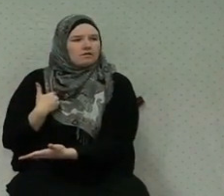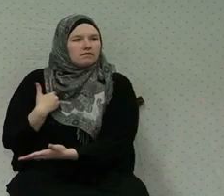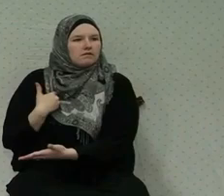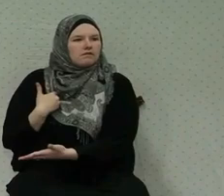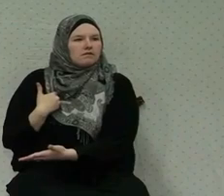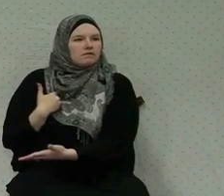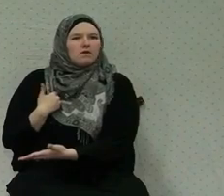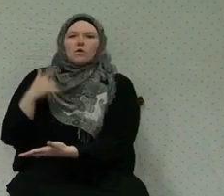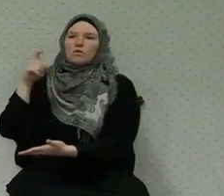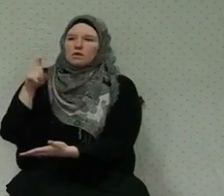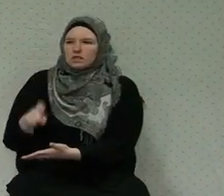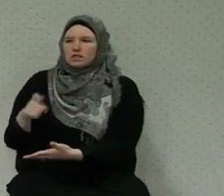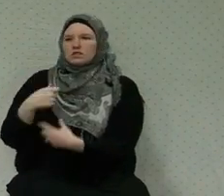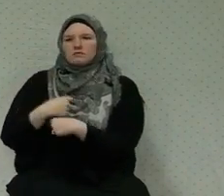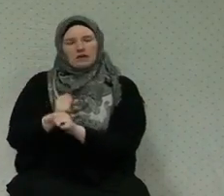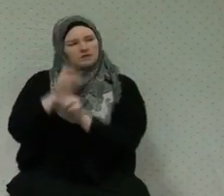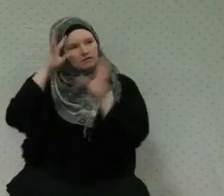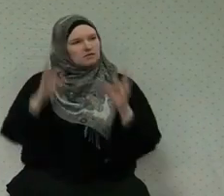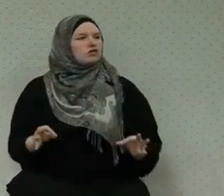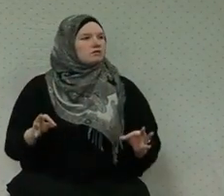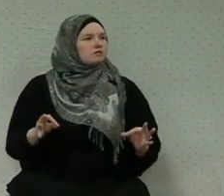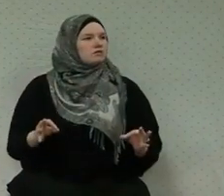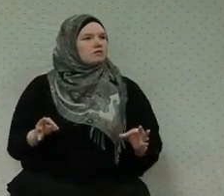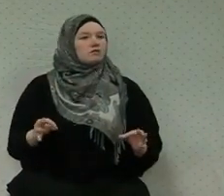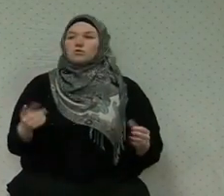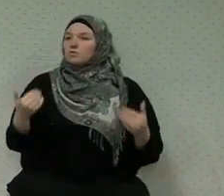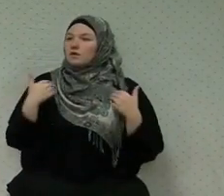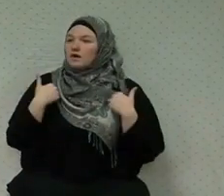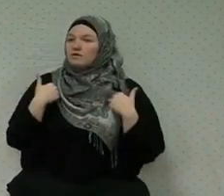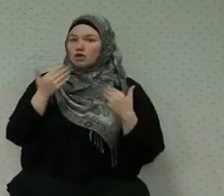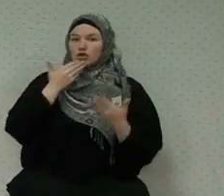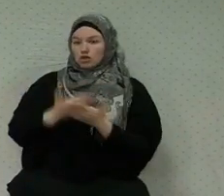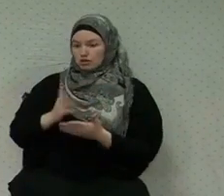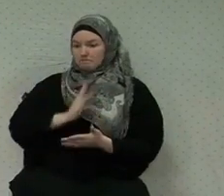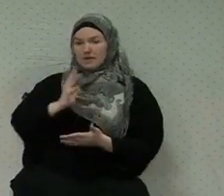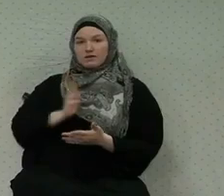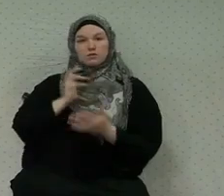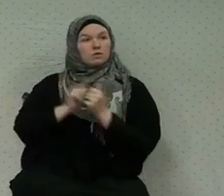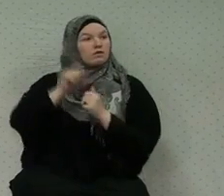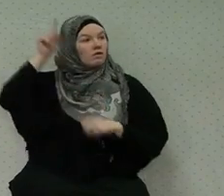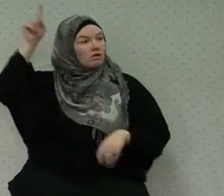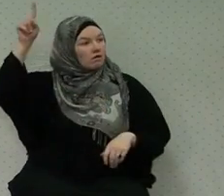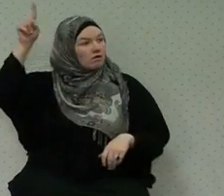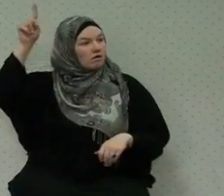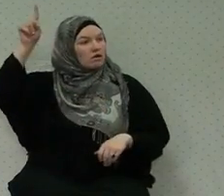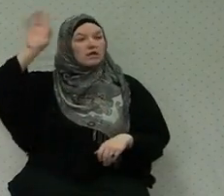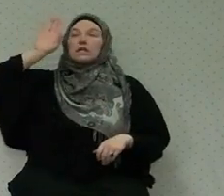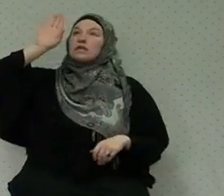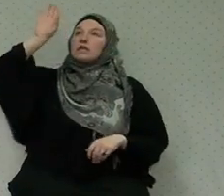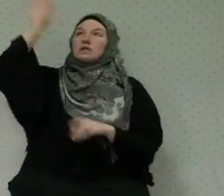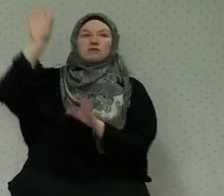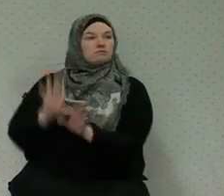So we just need to make up our mind. Do we have good manners with Allah, that His word